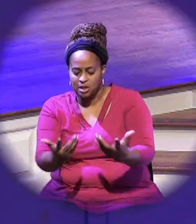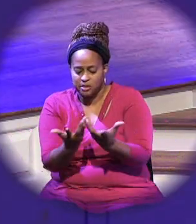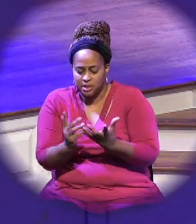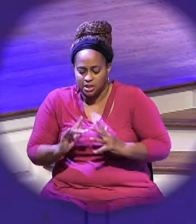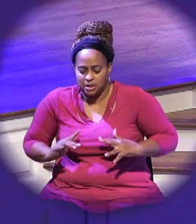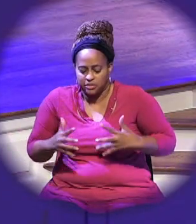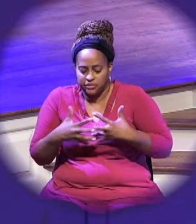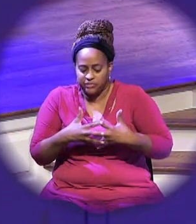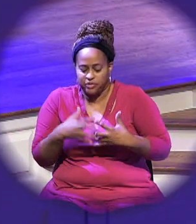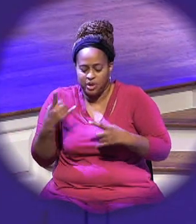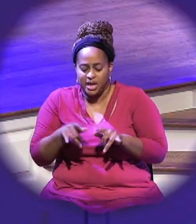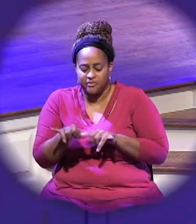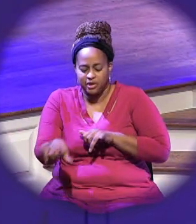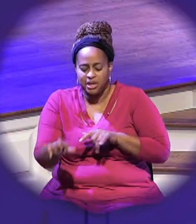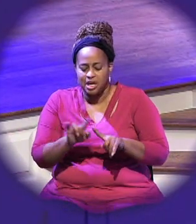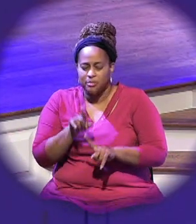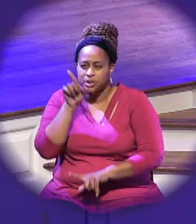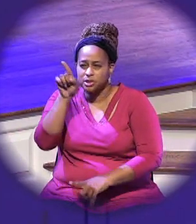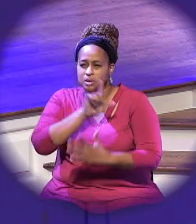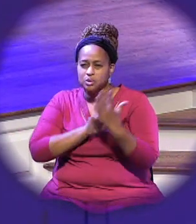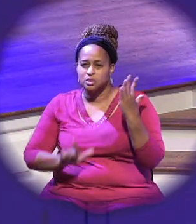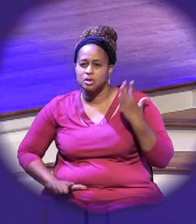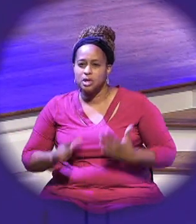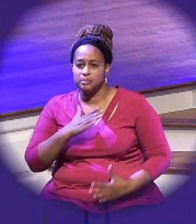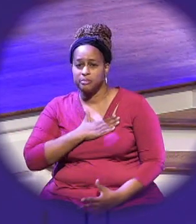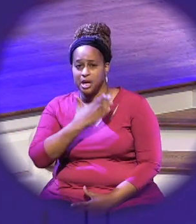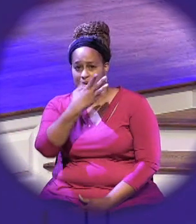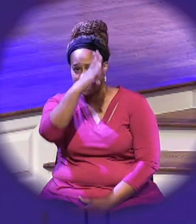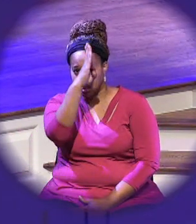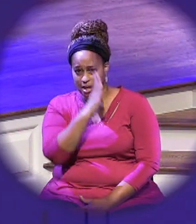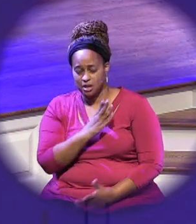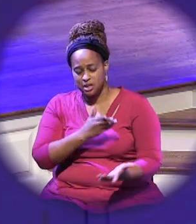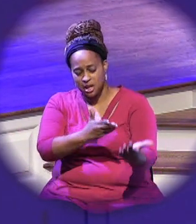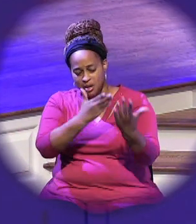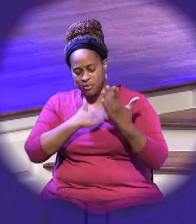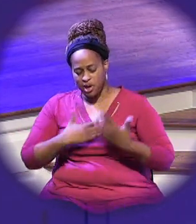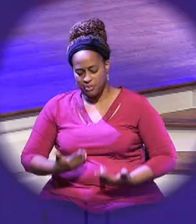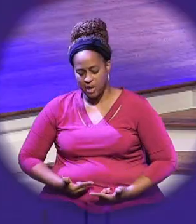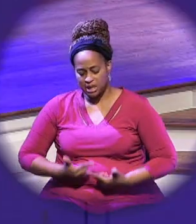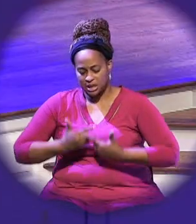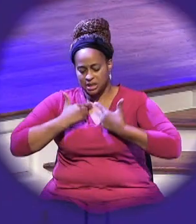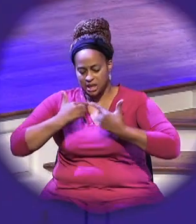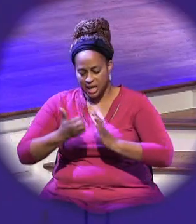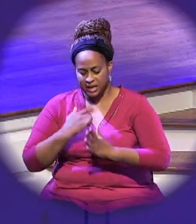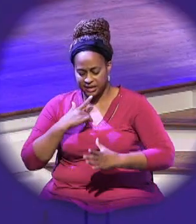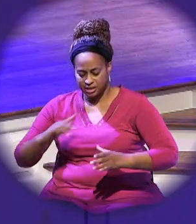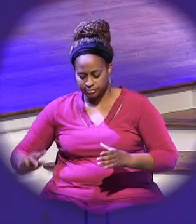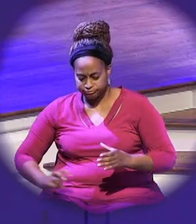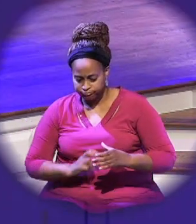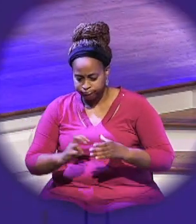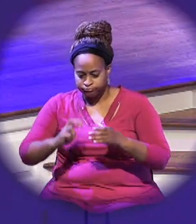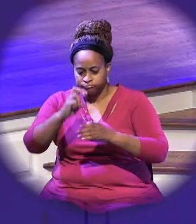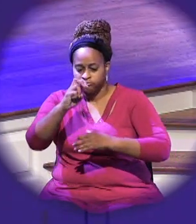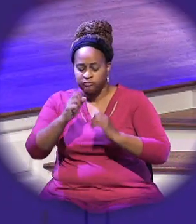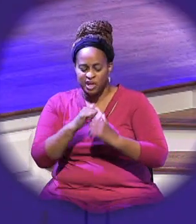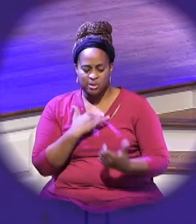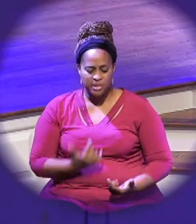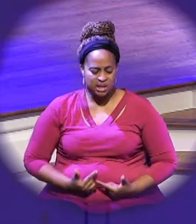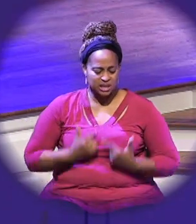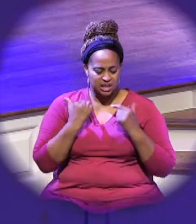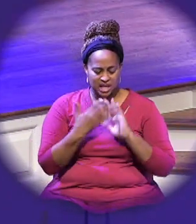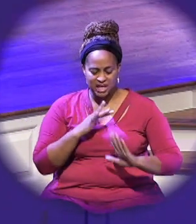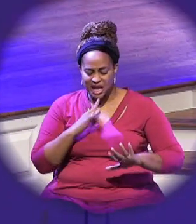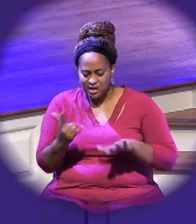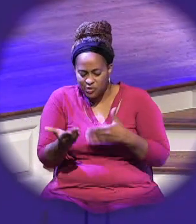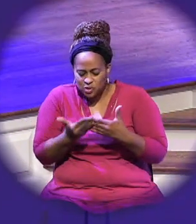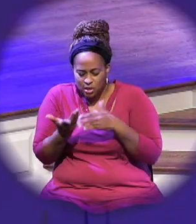forever. But you, Lord my God, brought my life up from the pit. When my life was ebbing away,